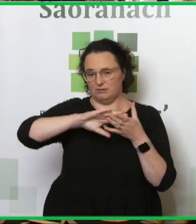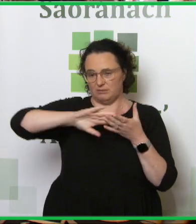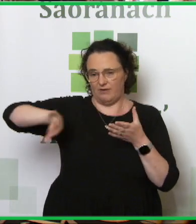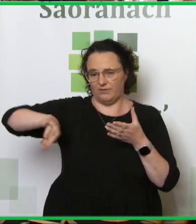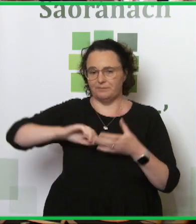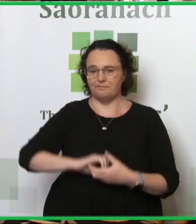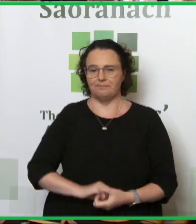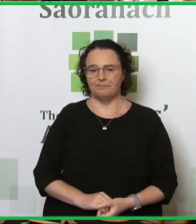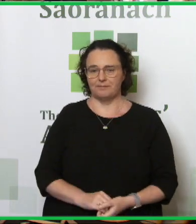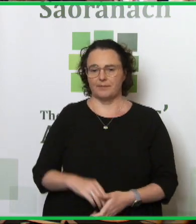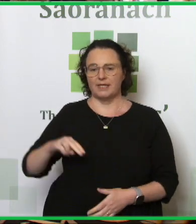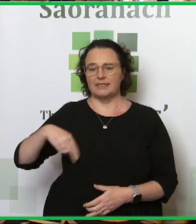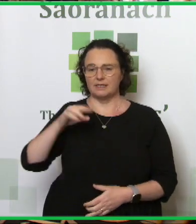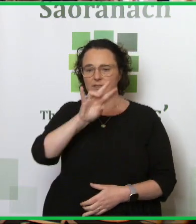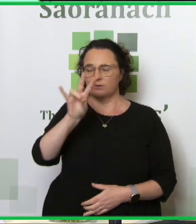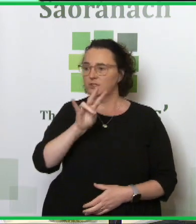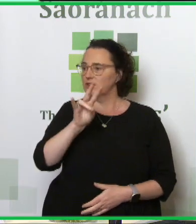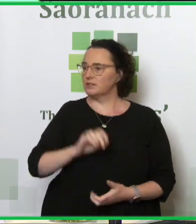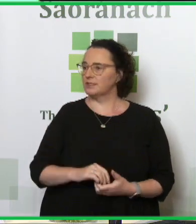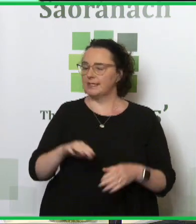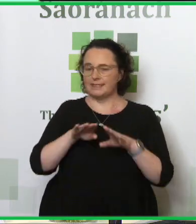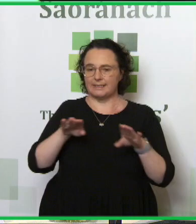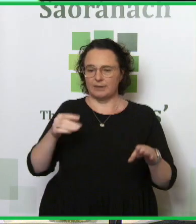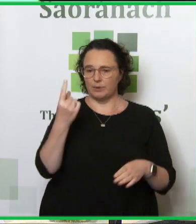Next question, anybody? Sorry, table 1.